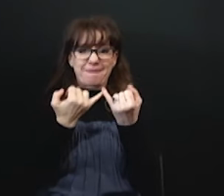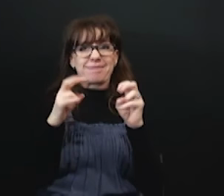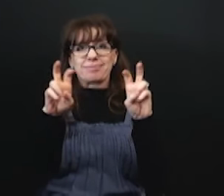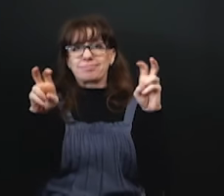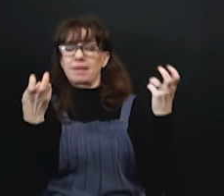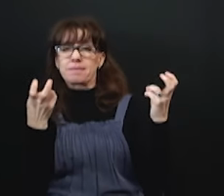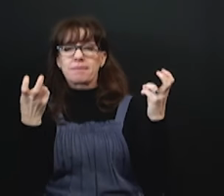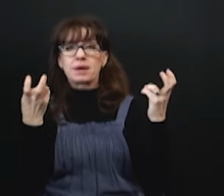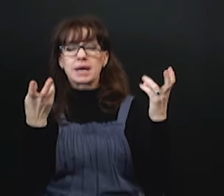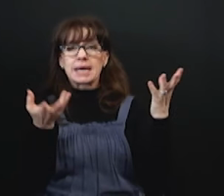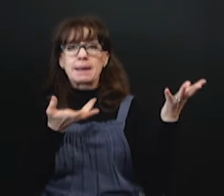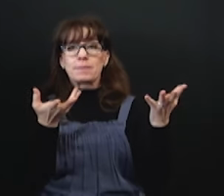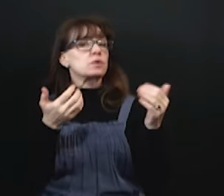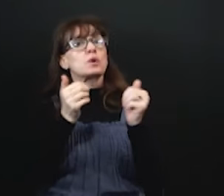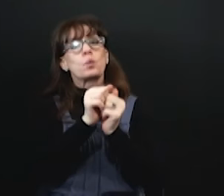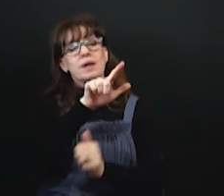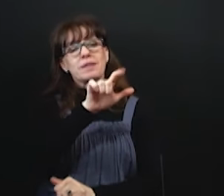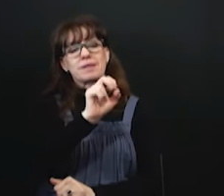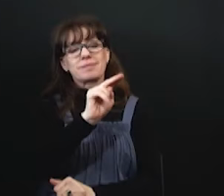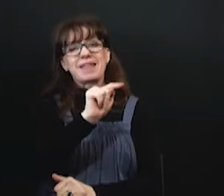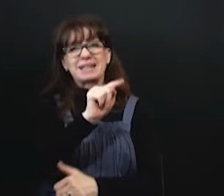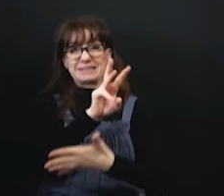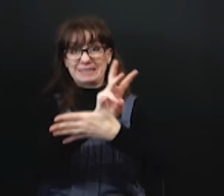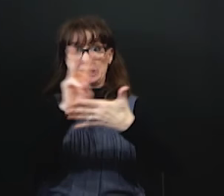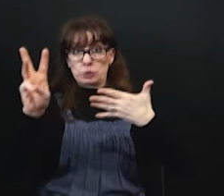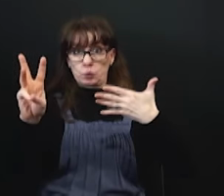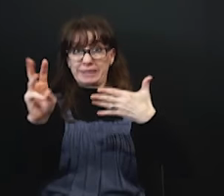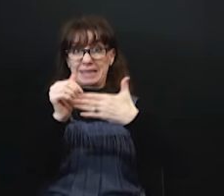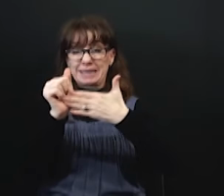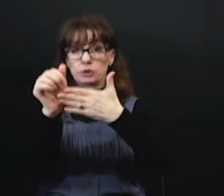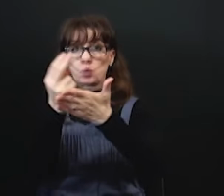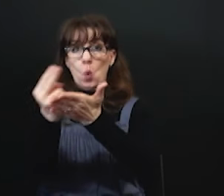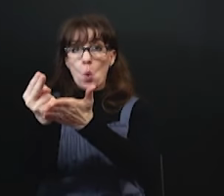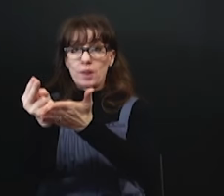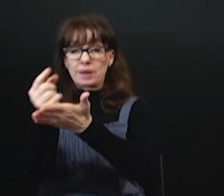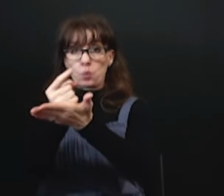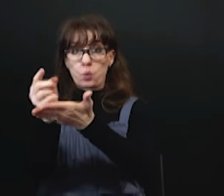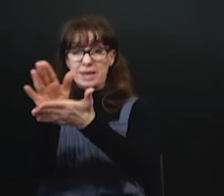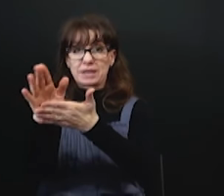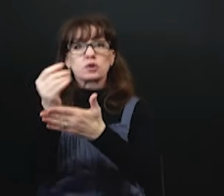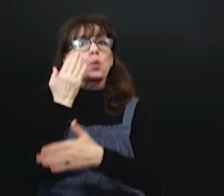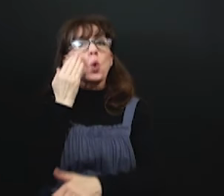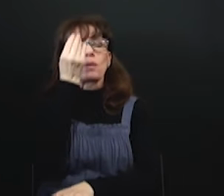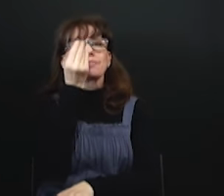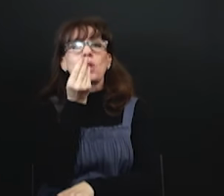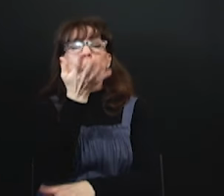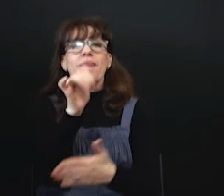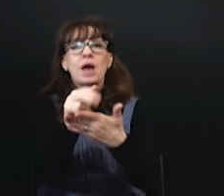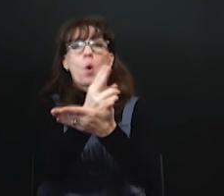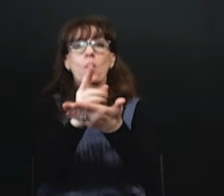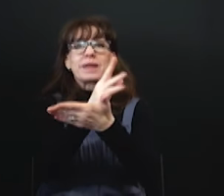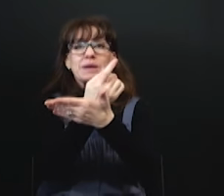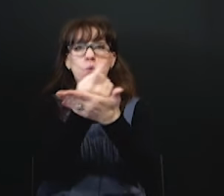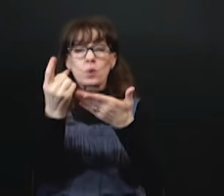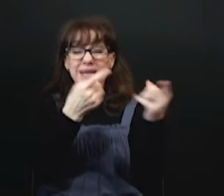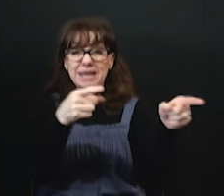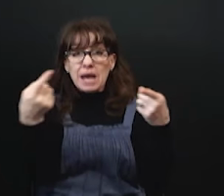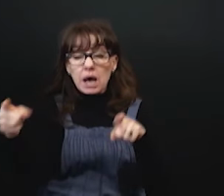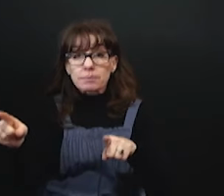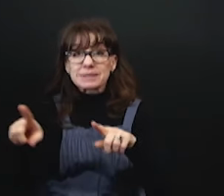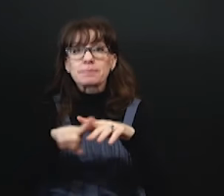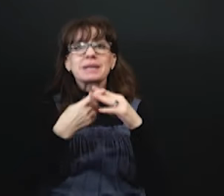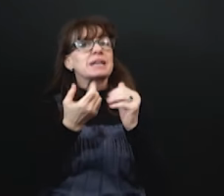in Lent, like I said, this 6 weeks leading us up to Holy Week, we want to make sure that you know that as Holy Week comes, it